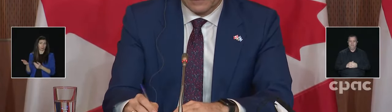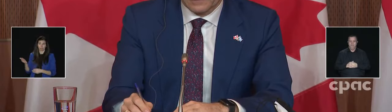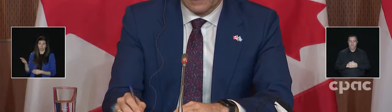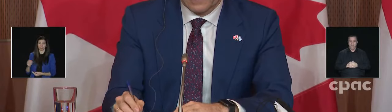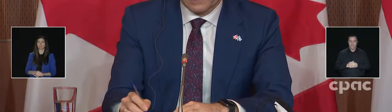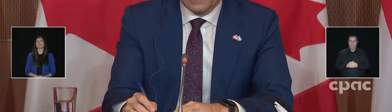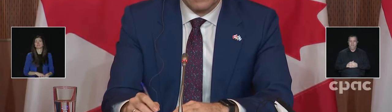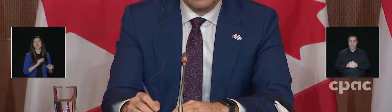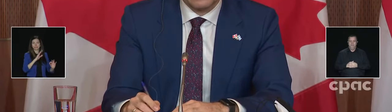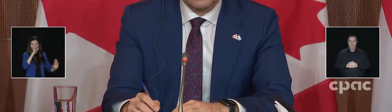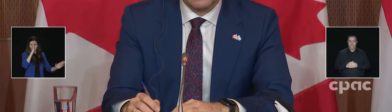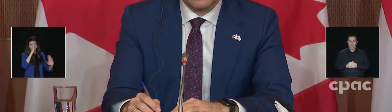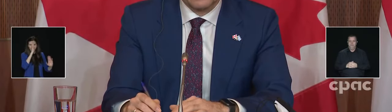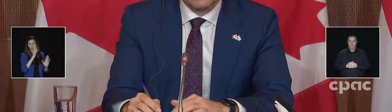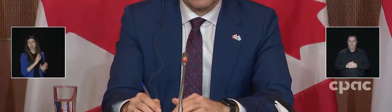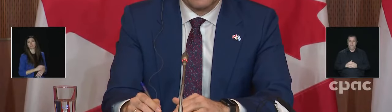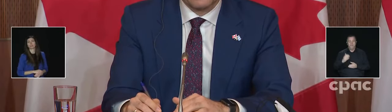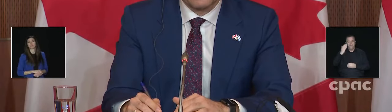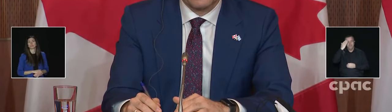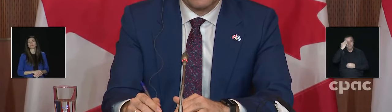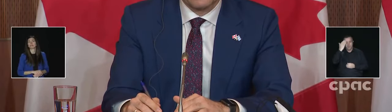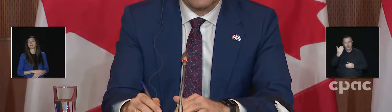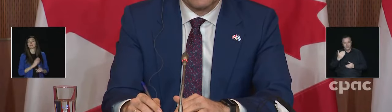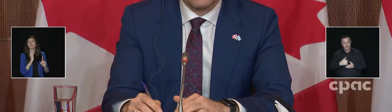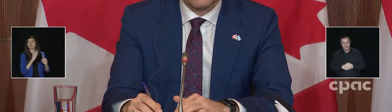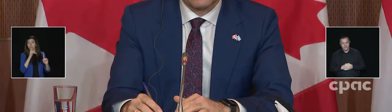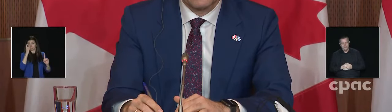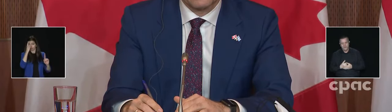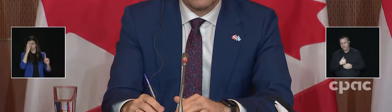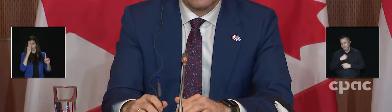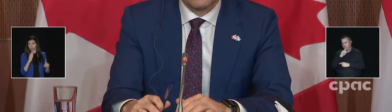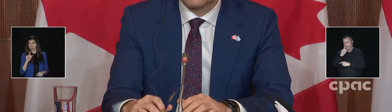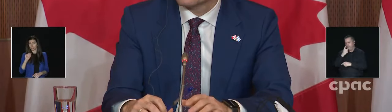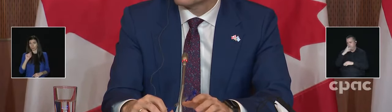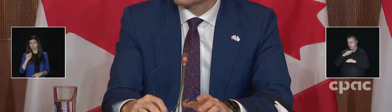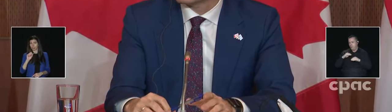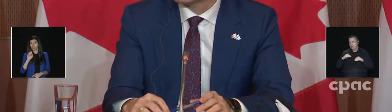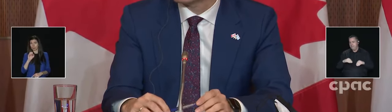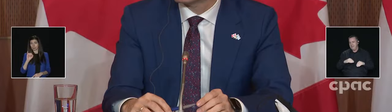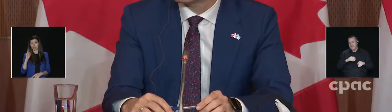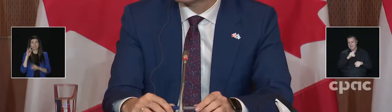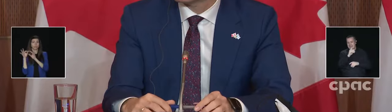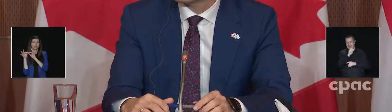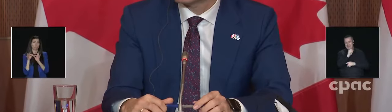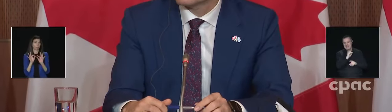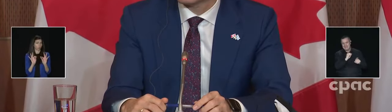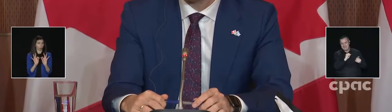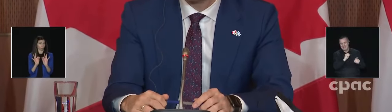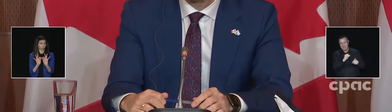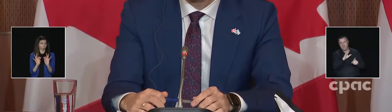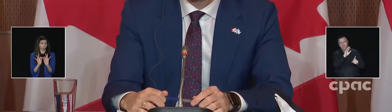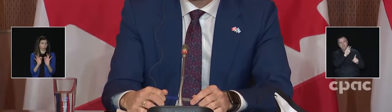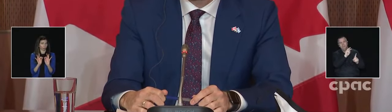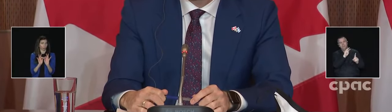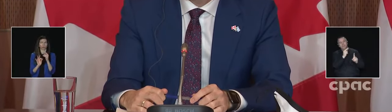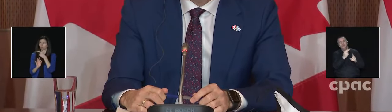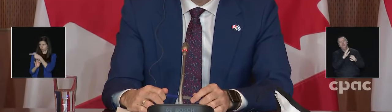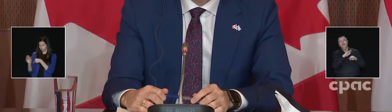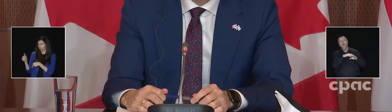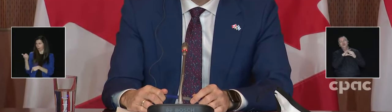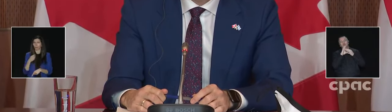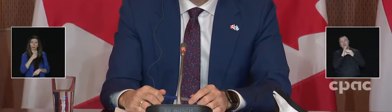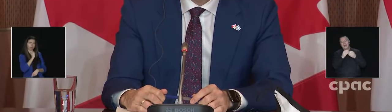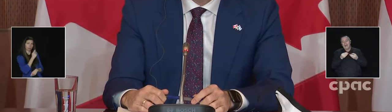Hi, thanks. This question is for Minister Tassi. It's on the costing front. I did hear my colleague ask about the possibility of this